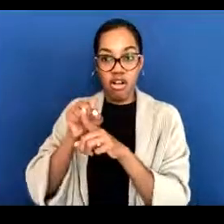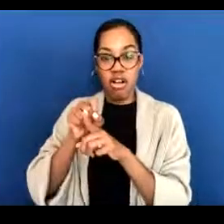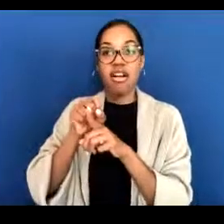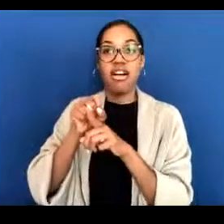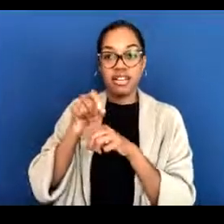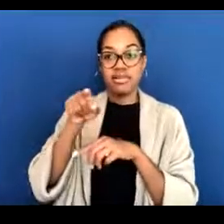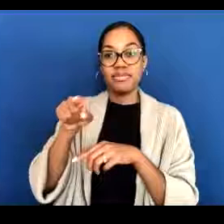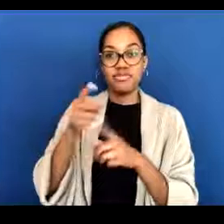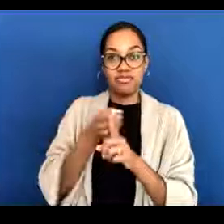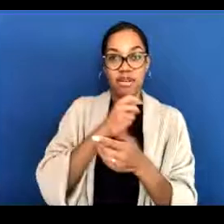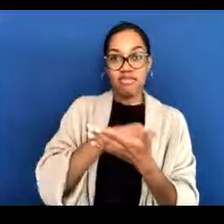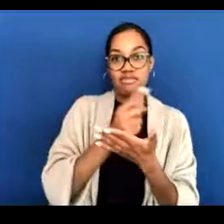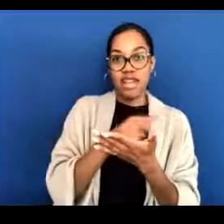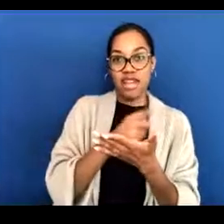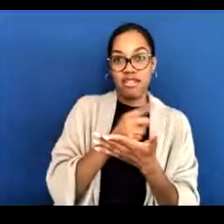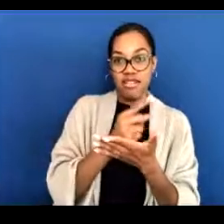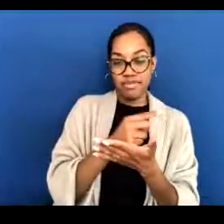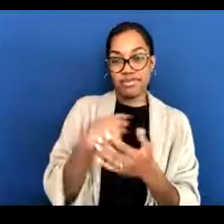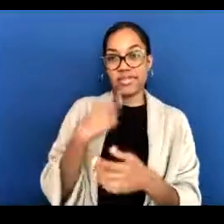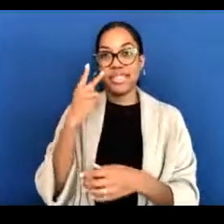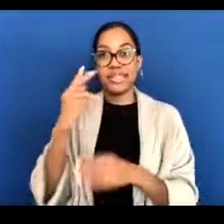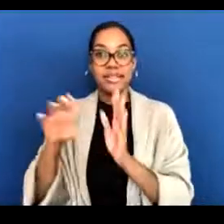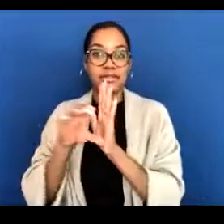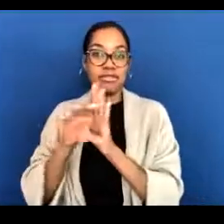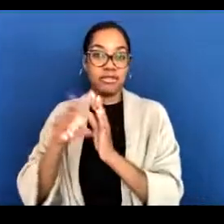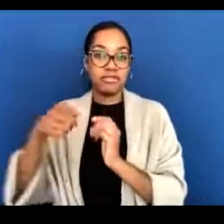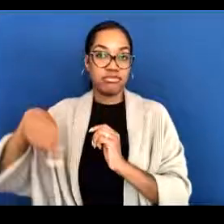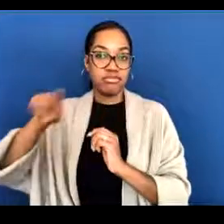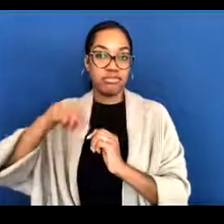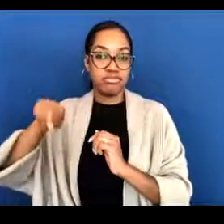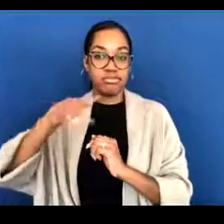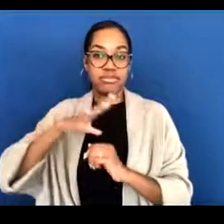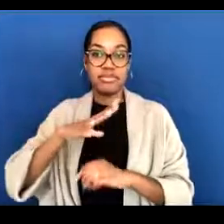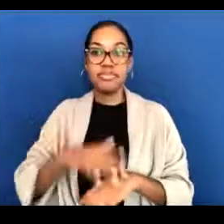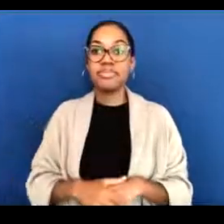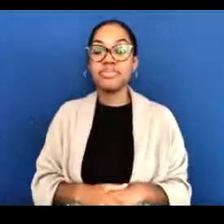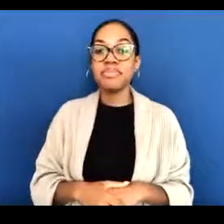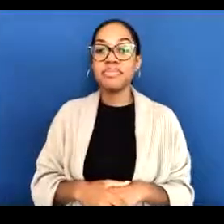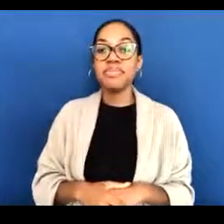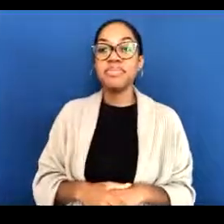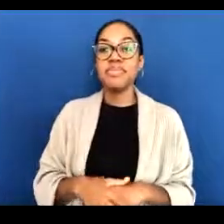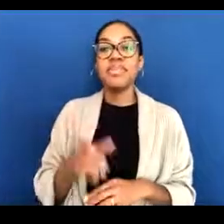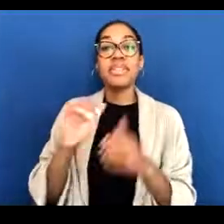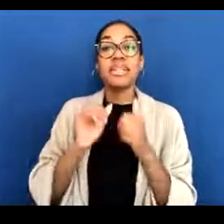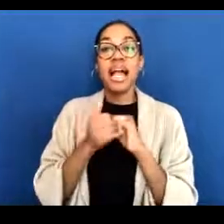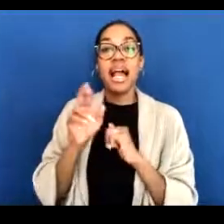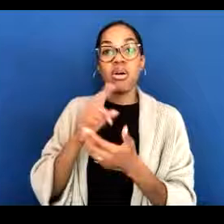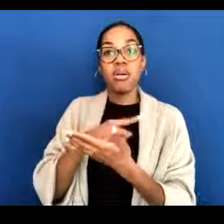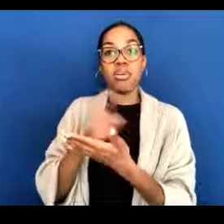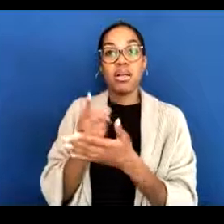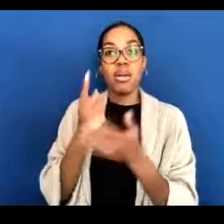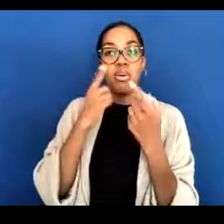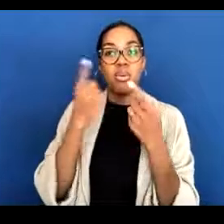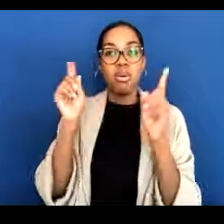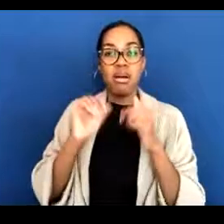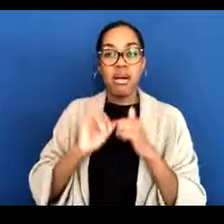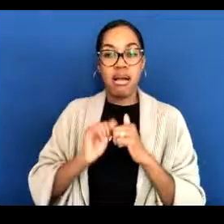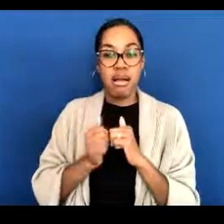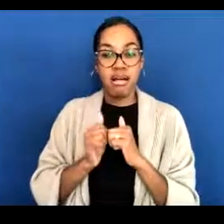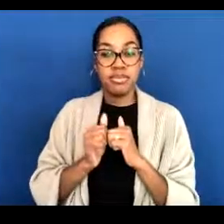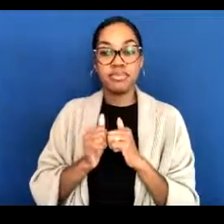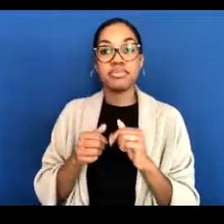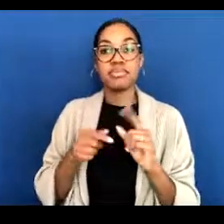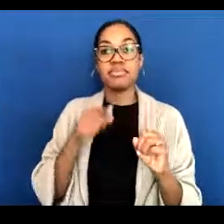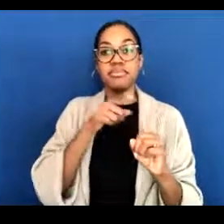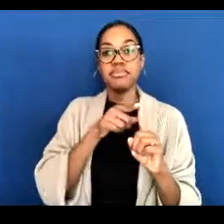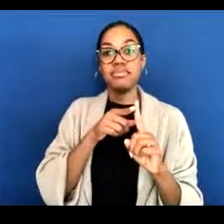TV stations. So here's a basic idea of how radar works. The radar itself will fire a microwave pulse.